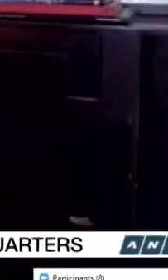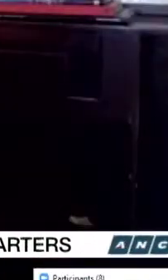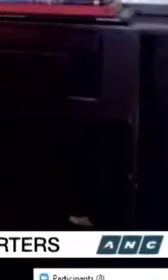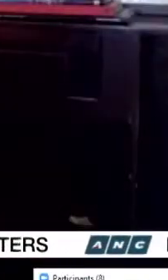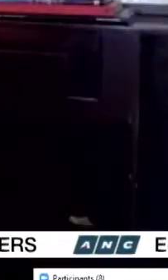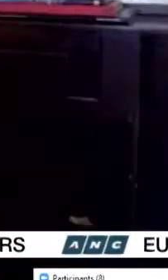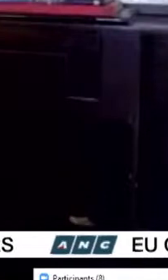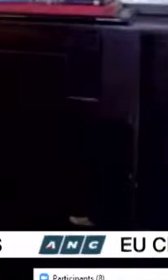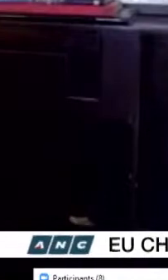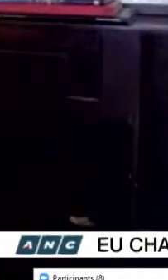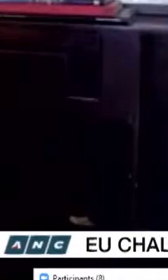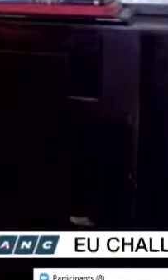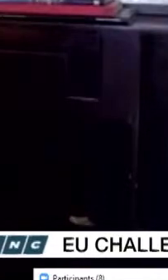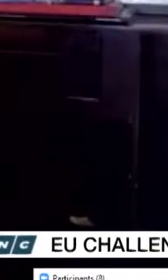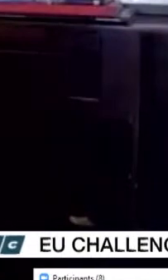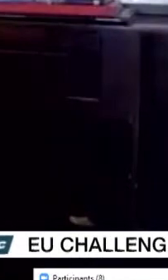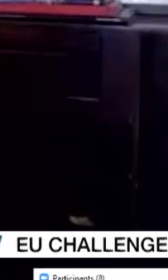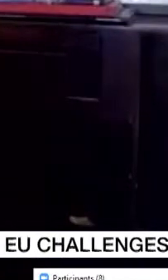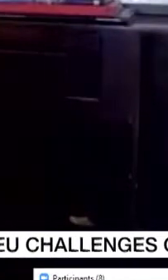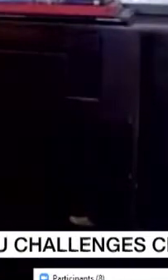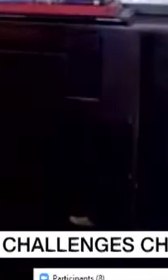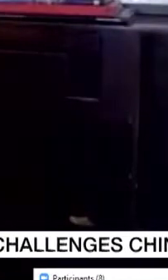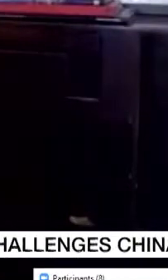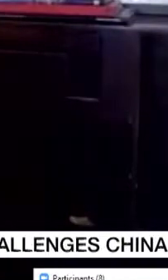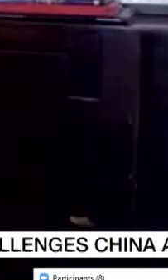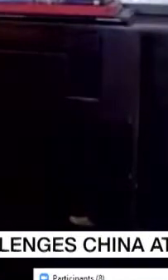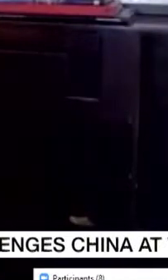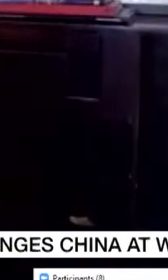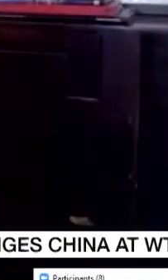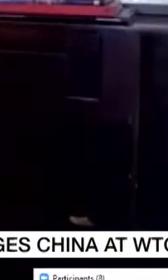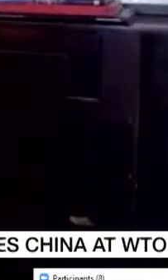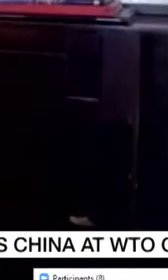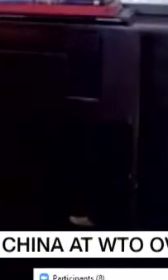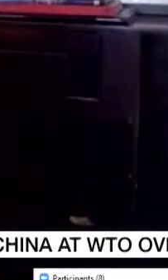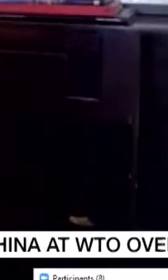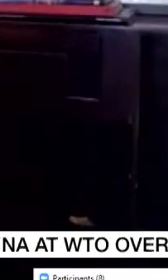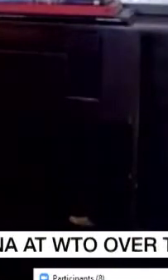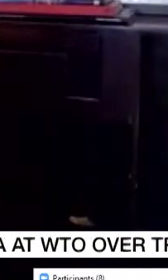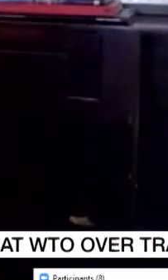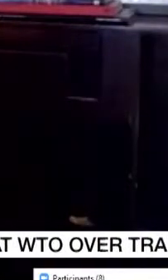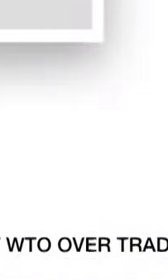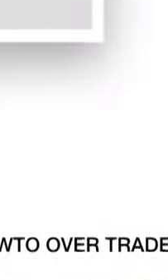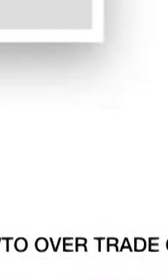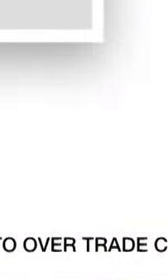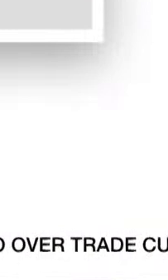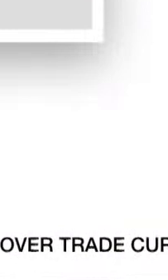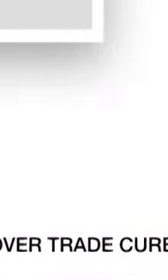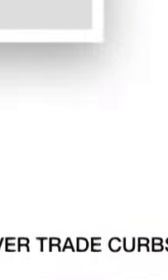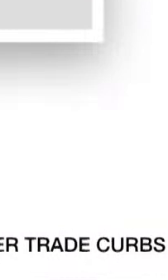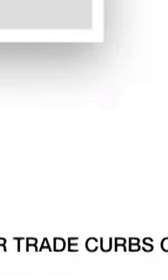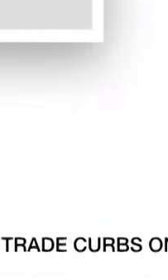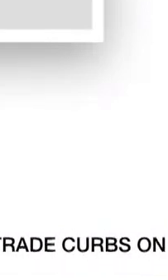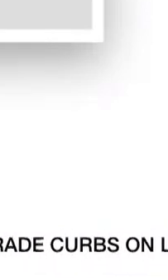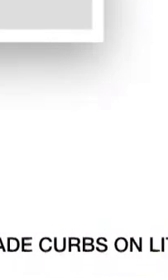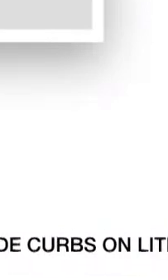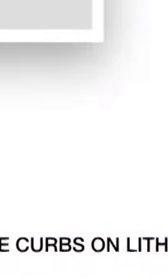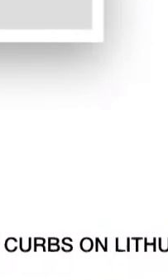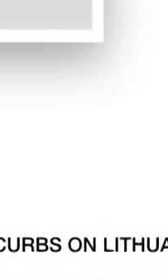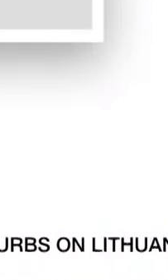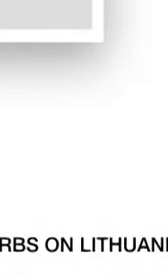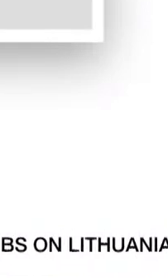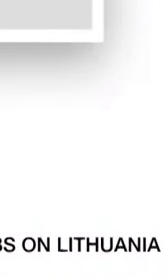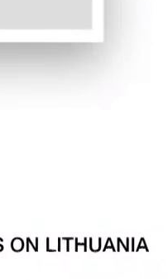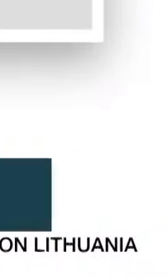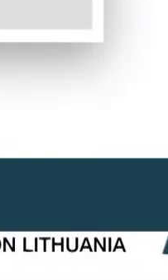More areas in the Philippines placed under the country's third highest COVID alert level. These are the provinces of Palawan,